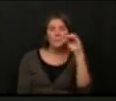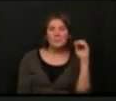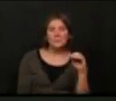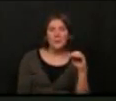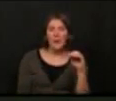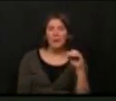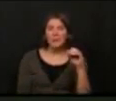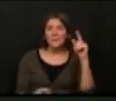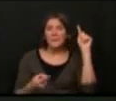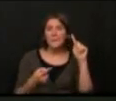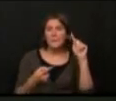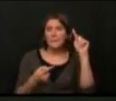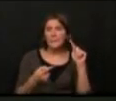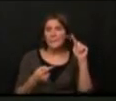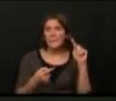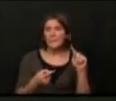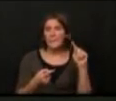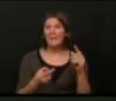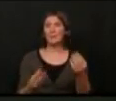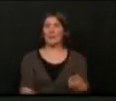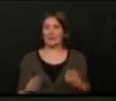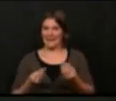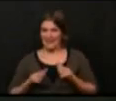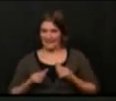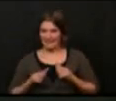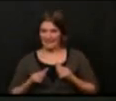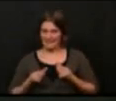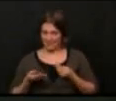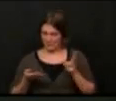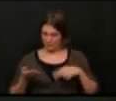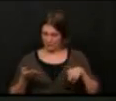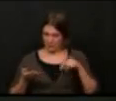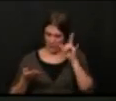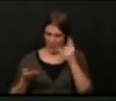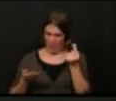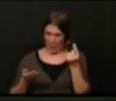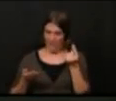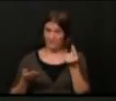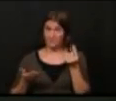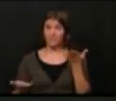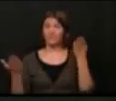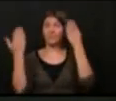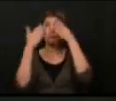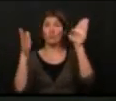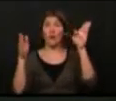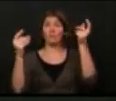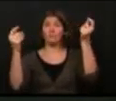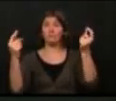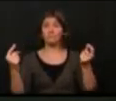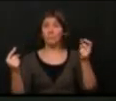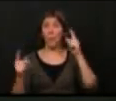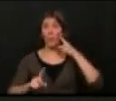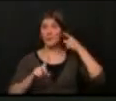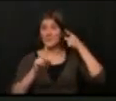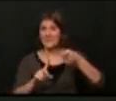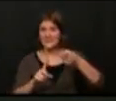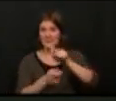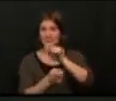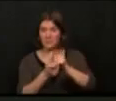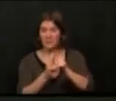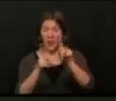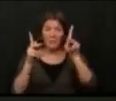look at and for the board to consider, and it may be broad. Cuts in any given department, or it may be individual